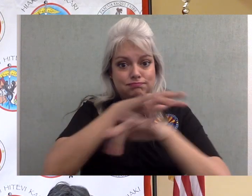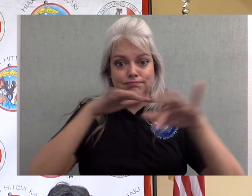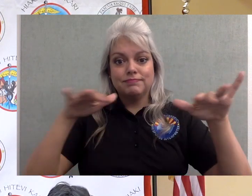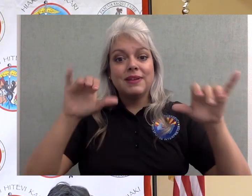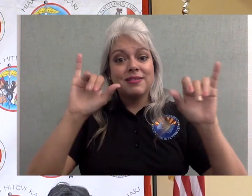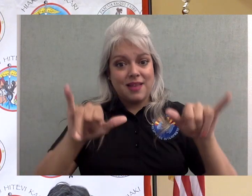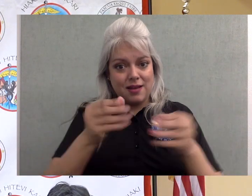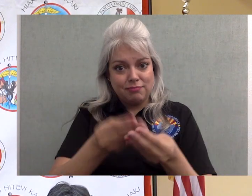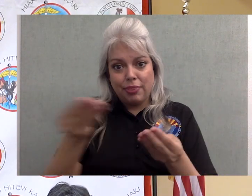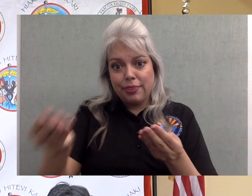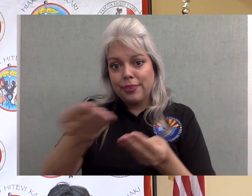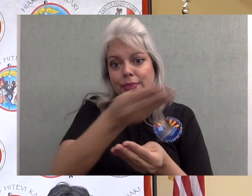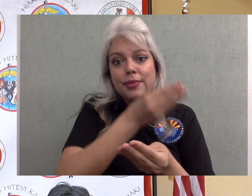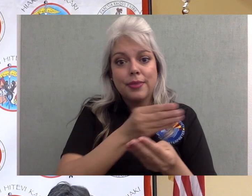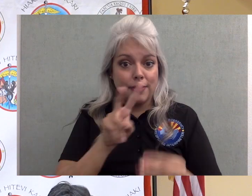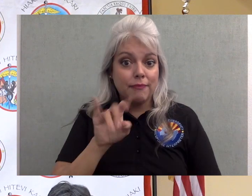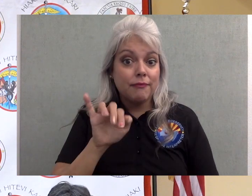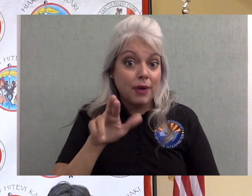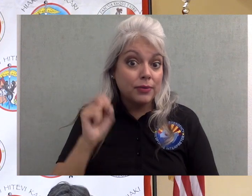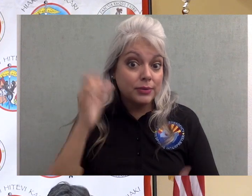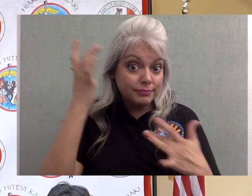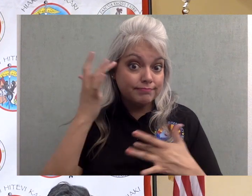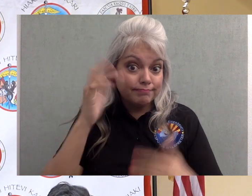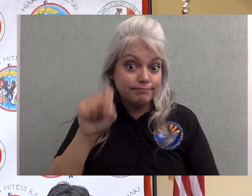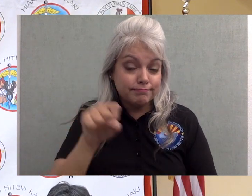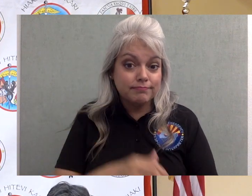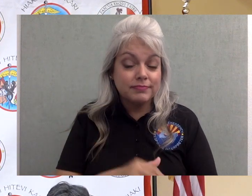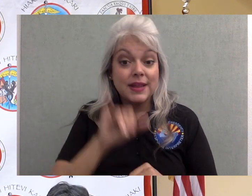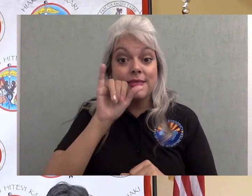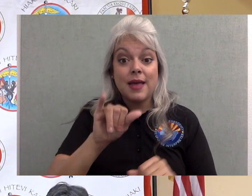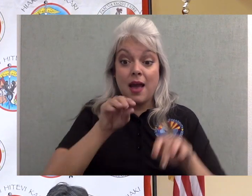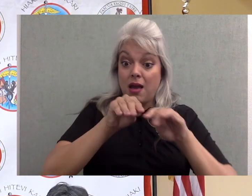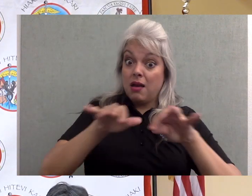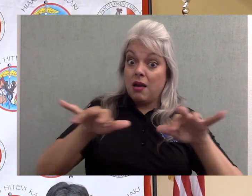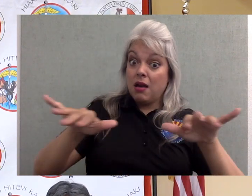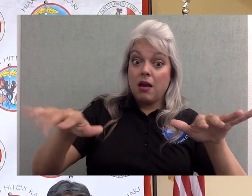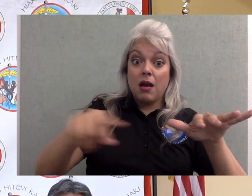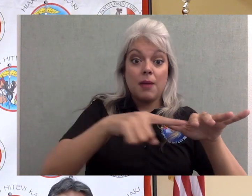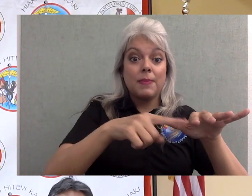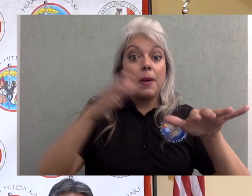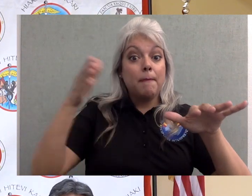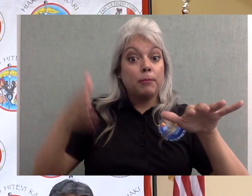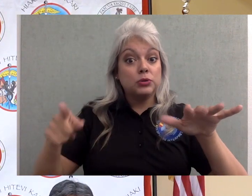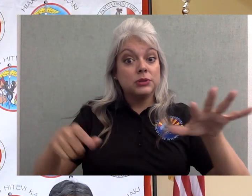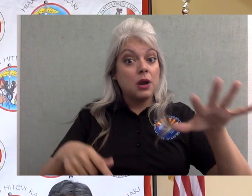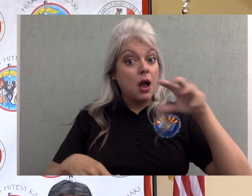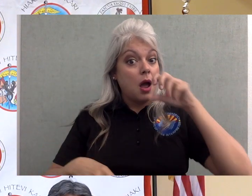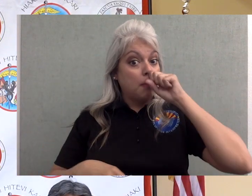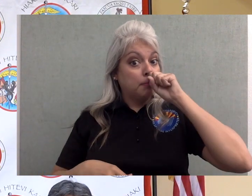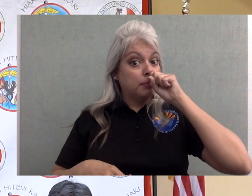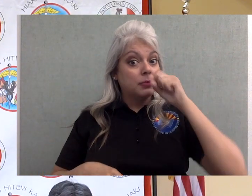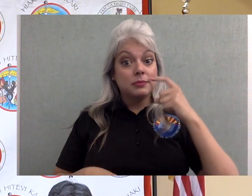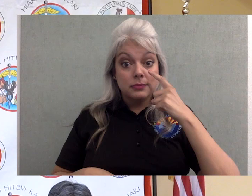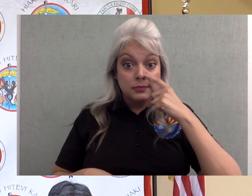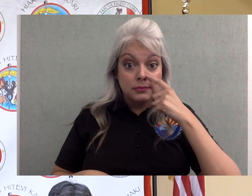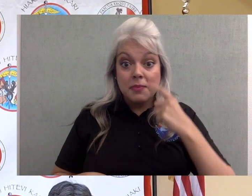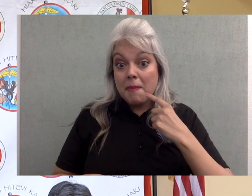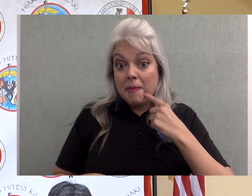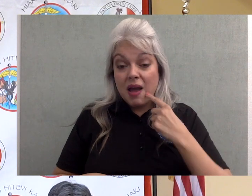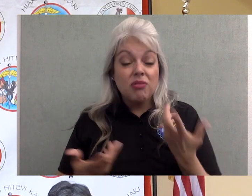spreading the virus. These droplets cause the infection when they're inhaled through your nose and your